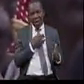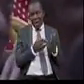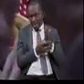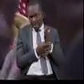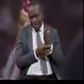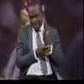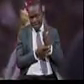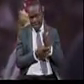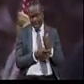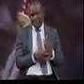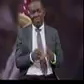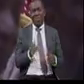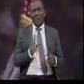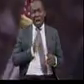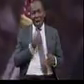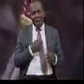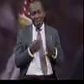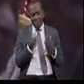you up.